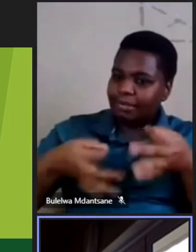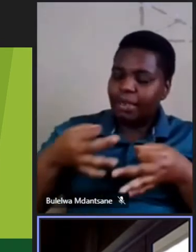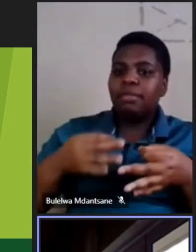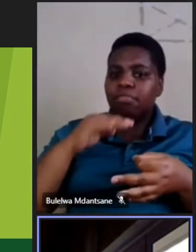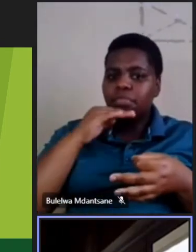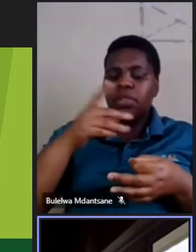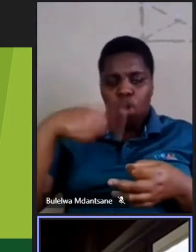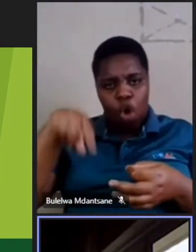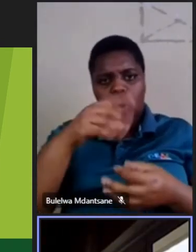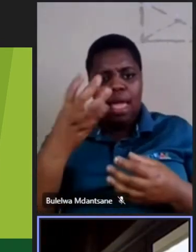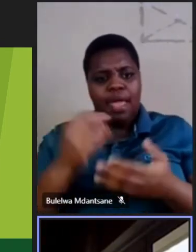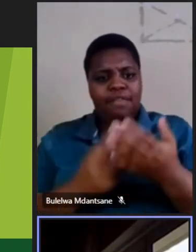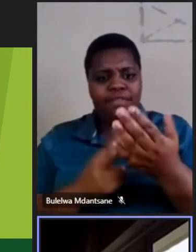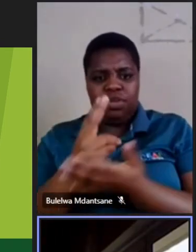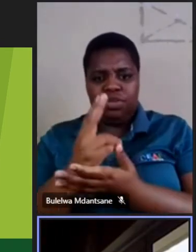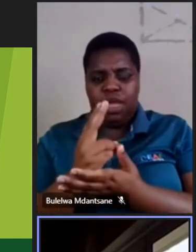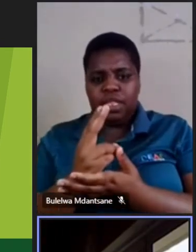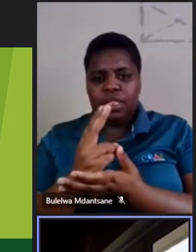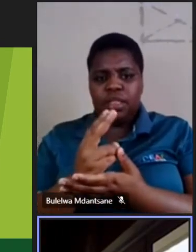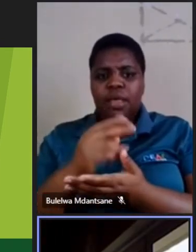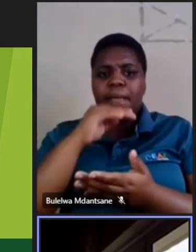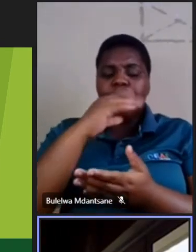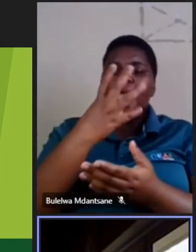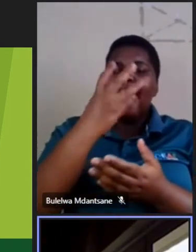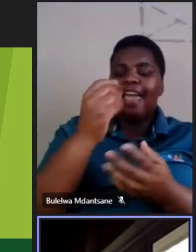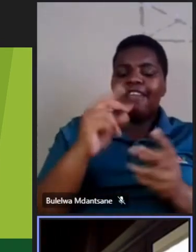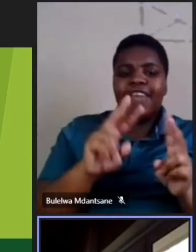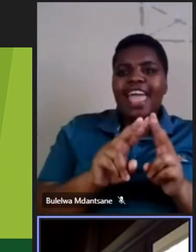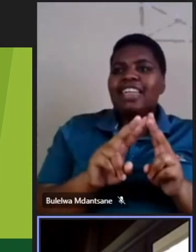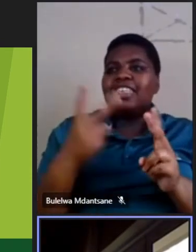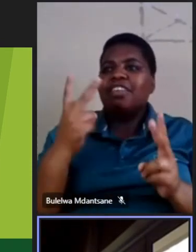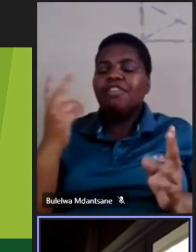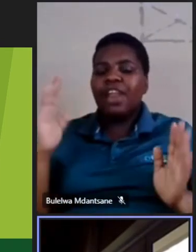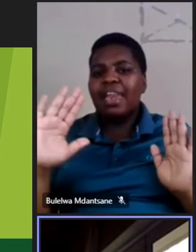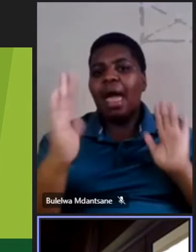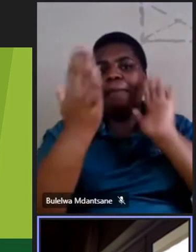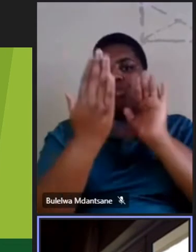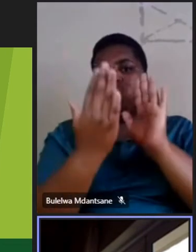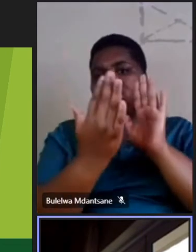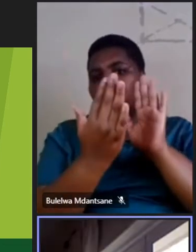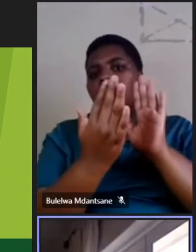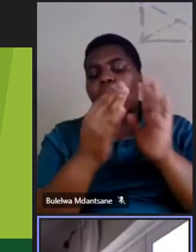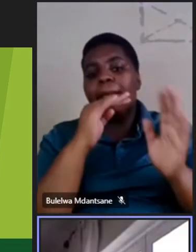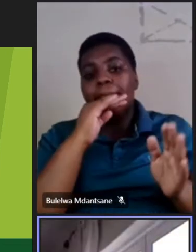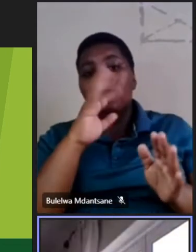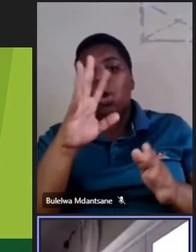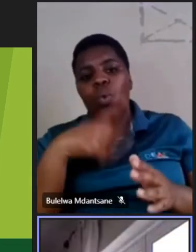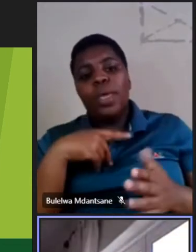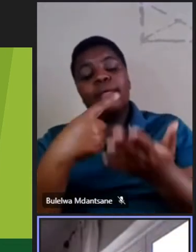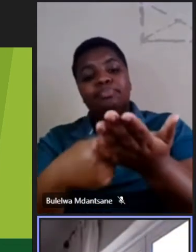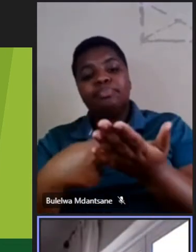focused on the Venus approach, which discusses some of the